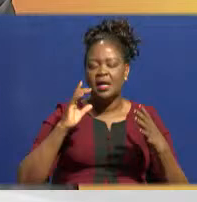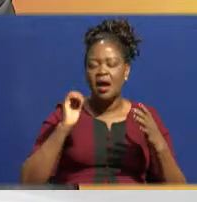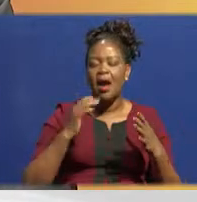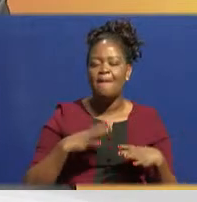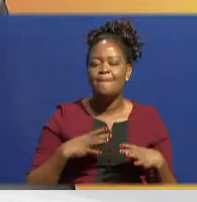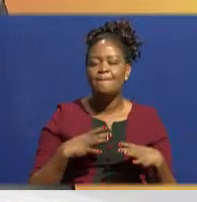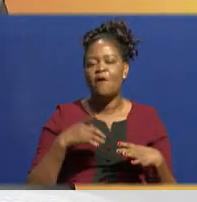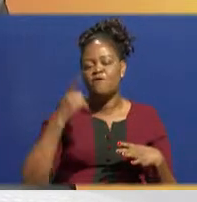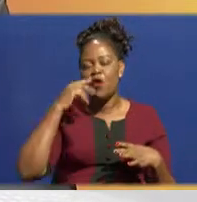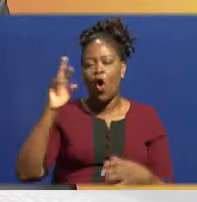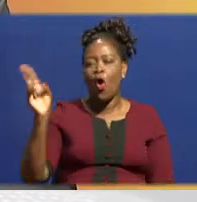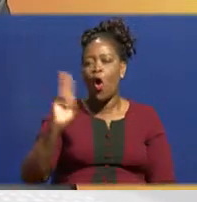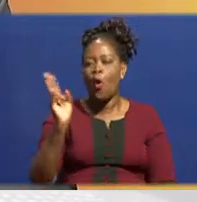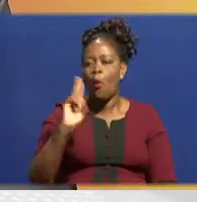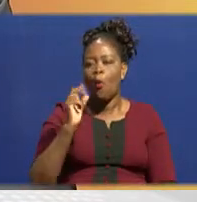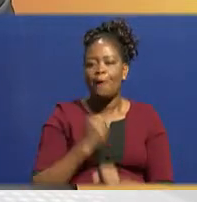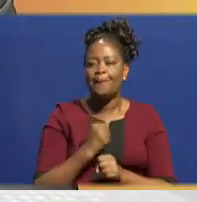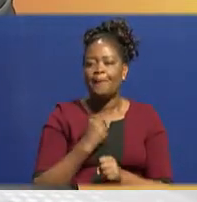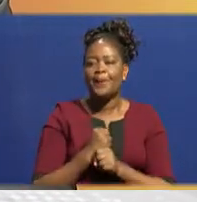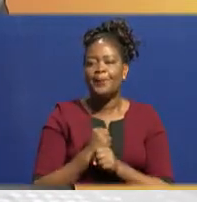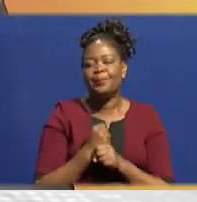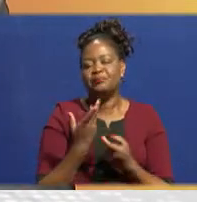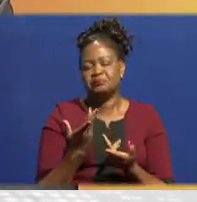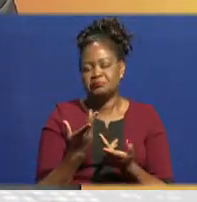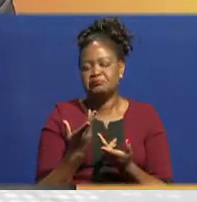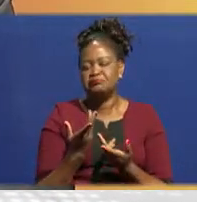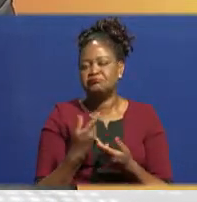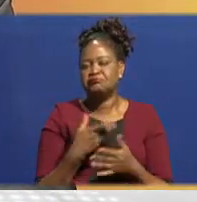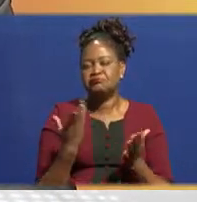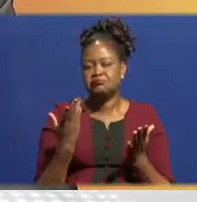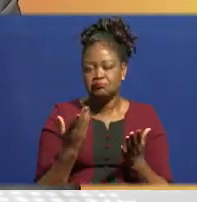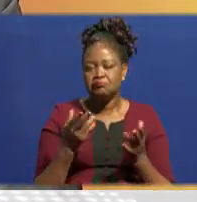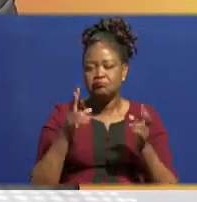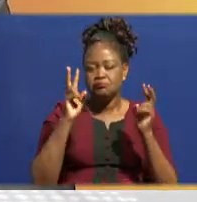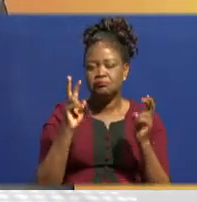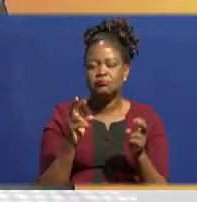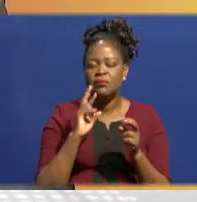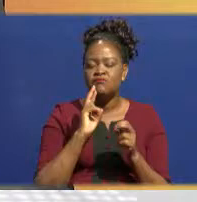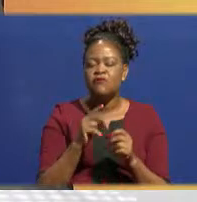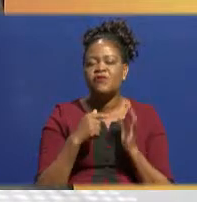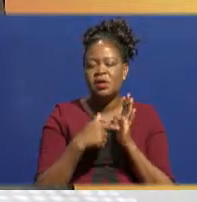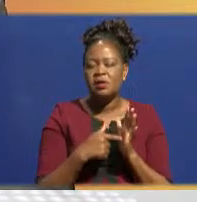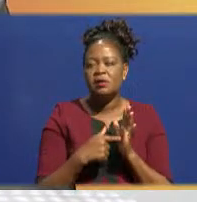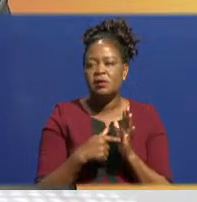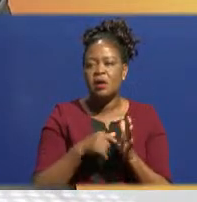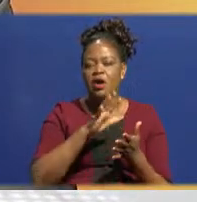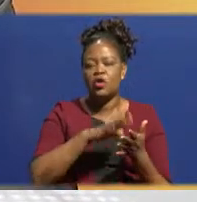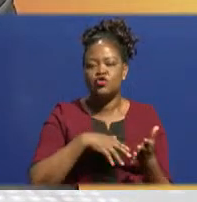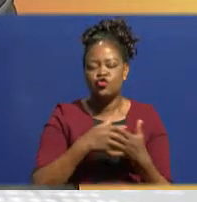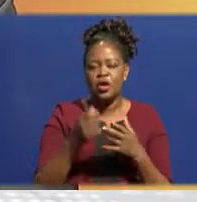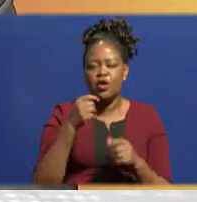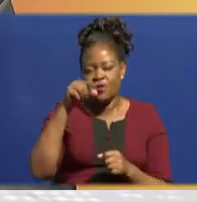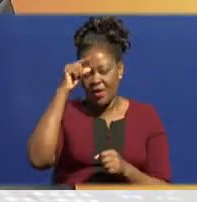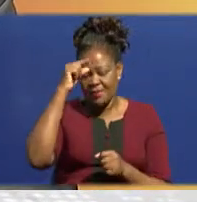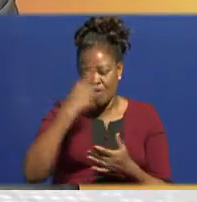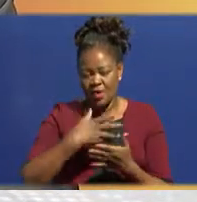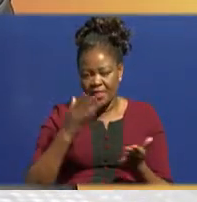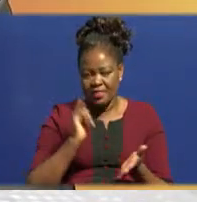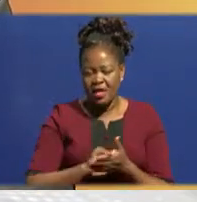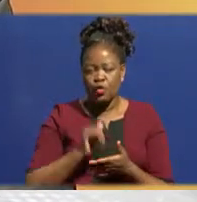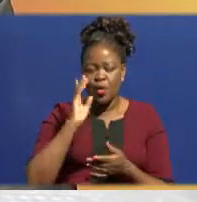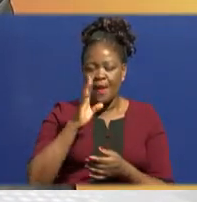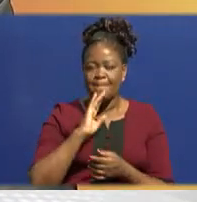for a referendum to be done on whatever the issues are, for example, like the structure of government and anything that will